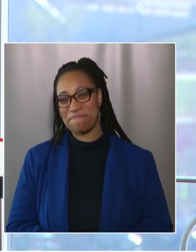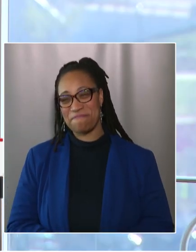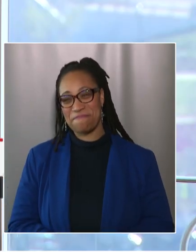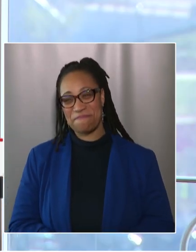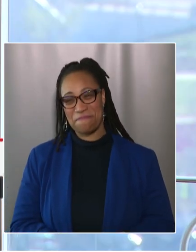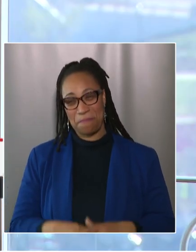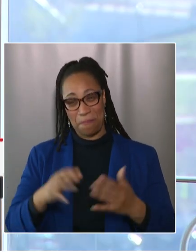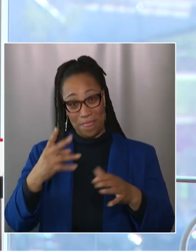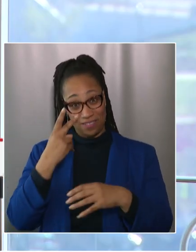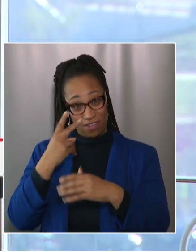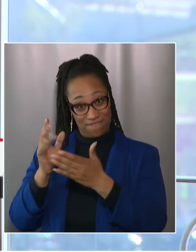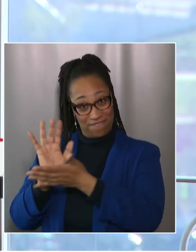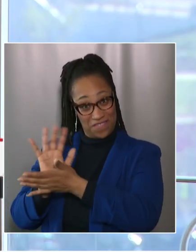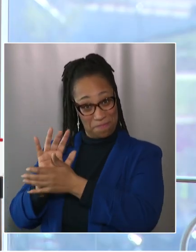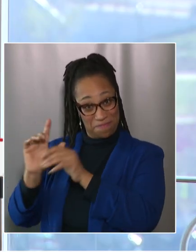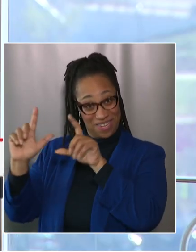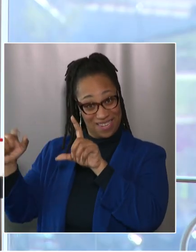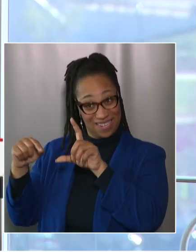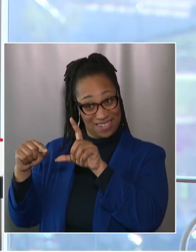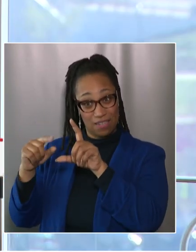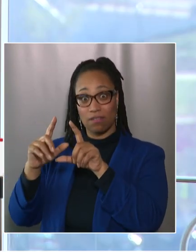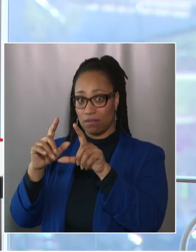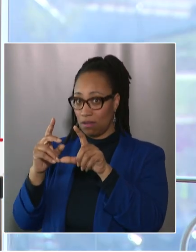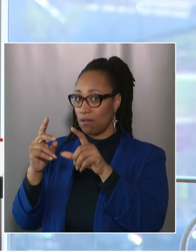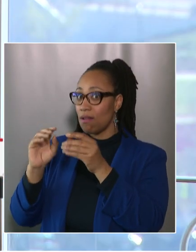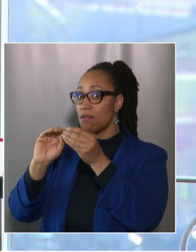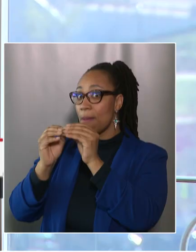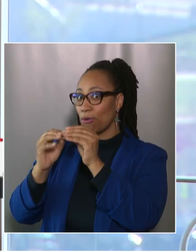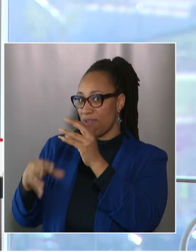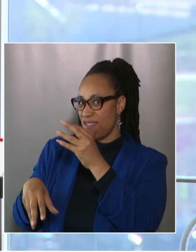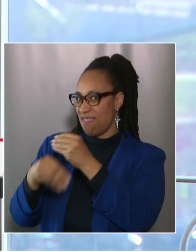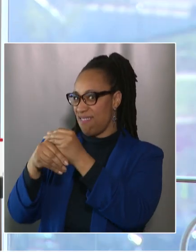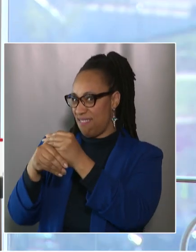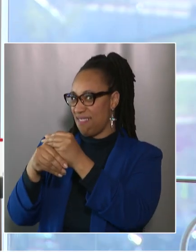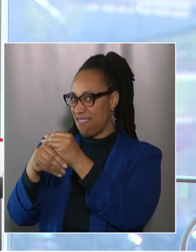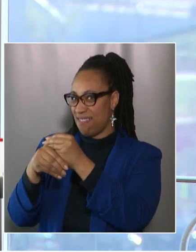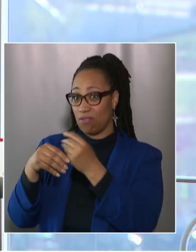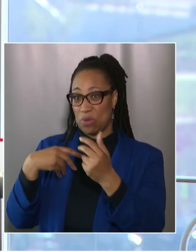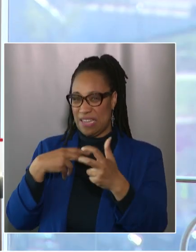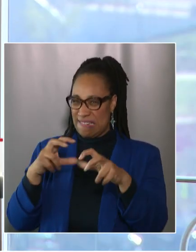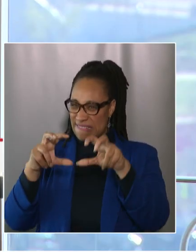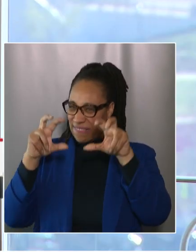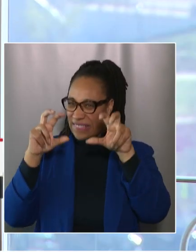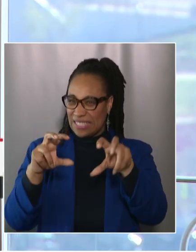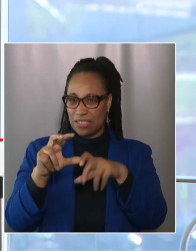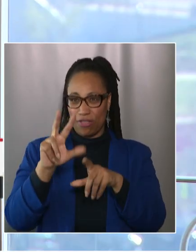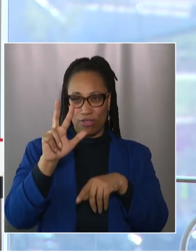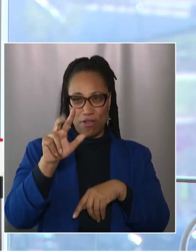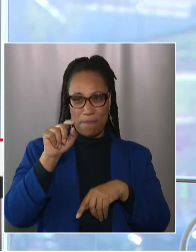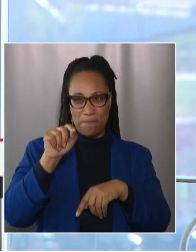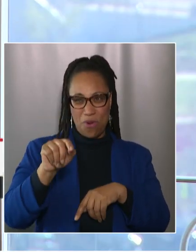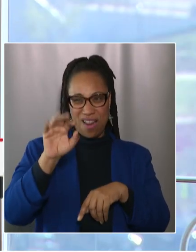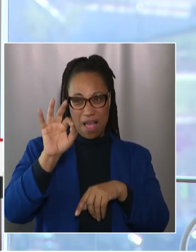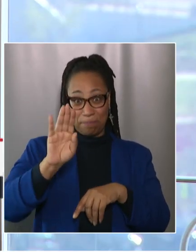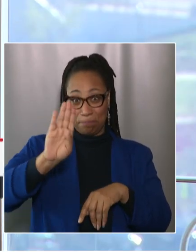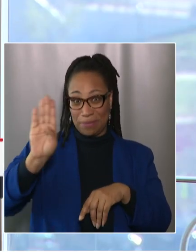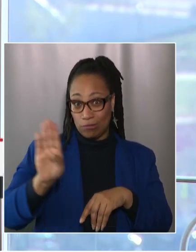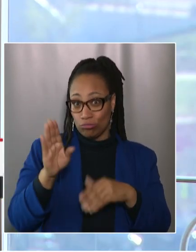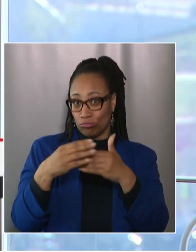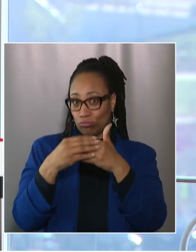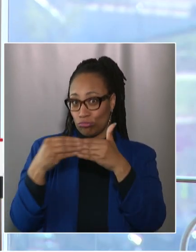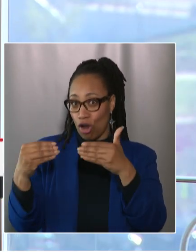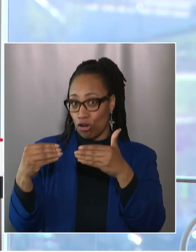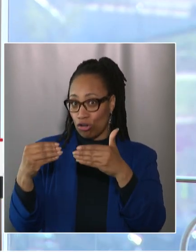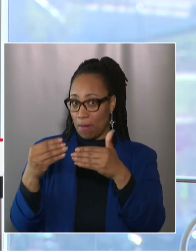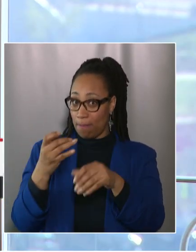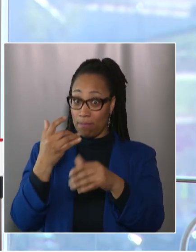numbers to that. Through the mayor's support, we've invested $3.9 billion to modernize or upgrade over 120